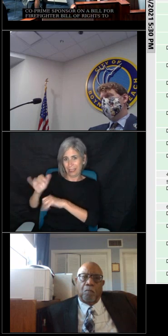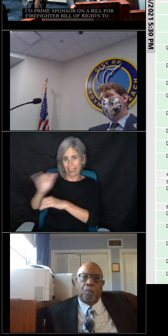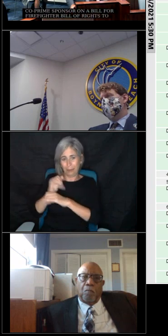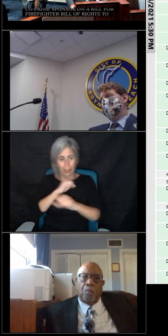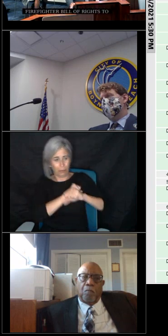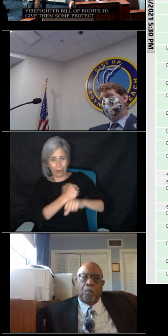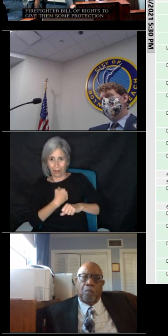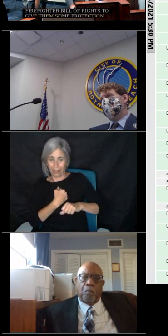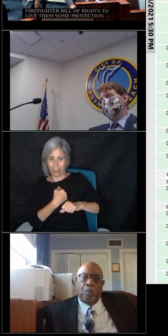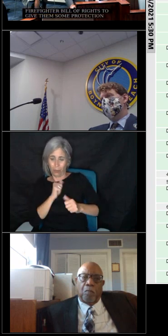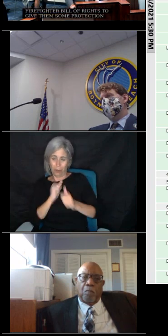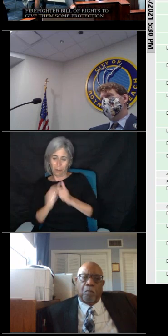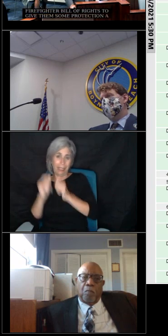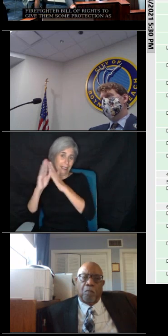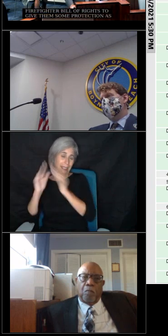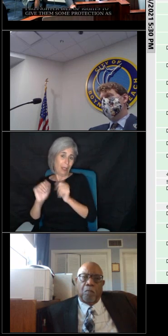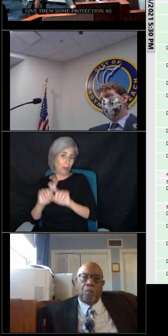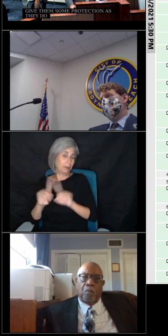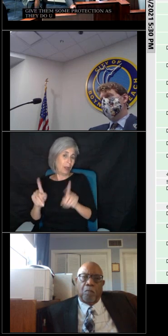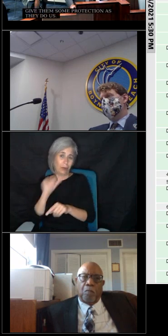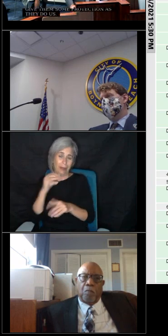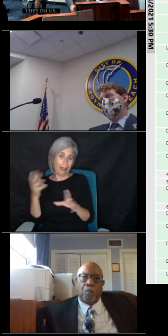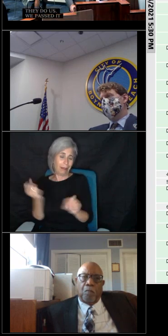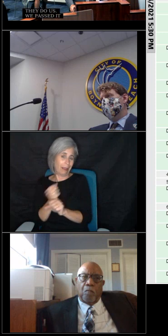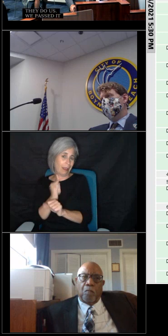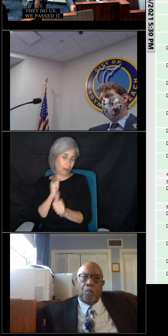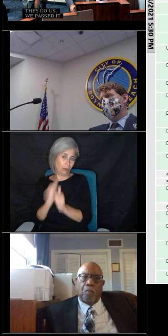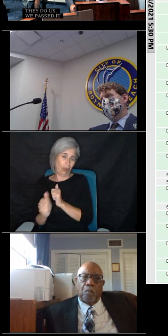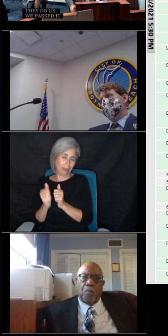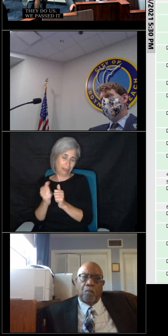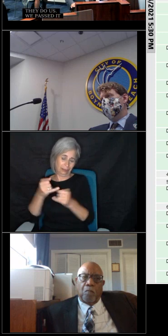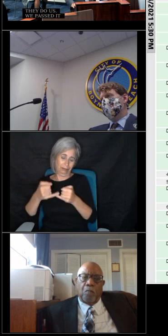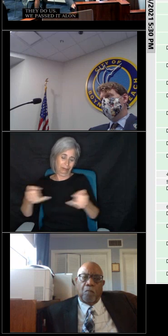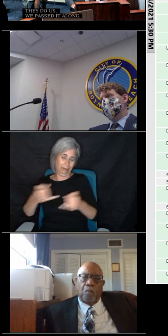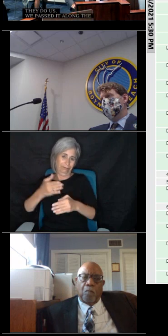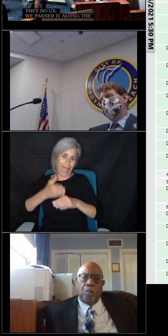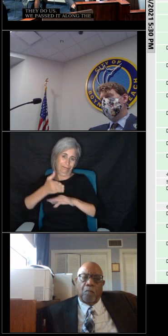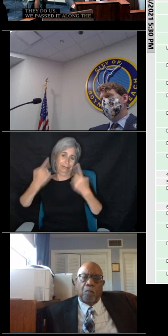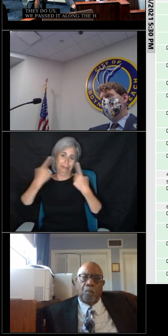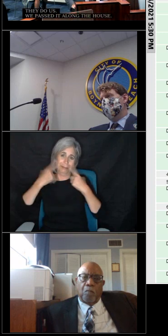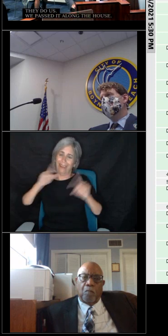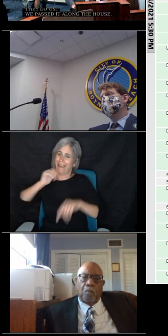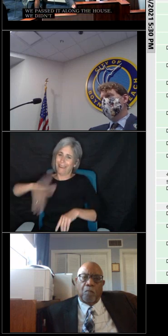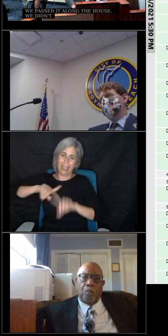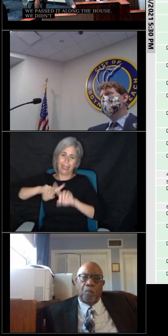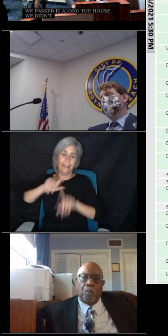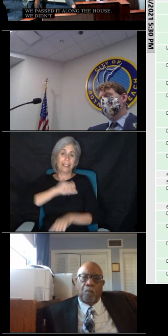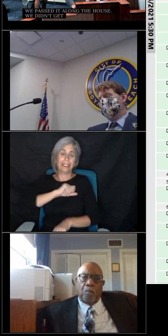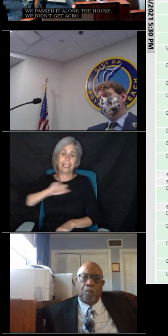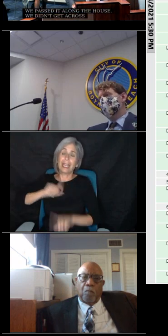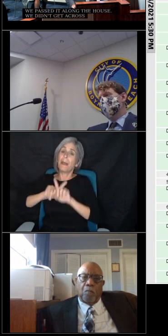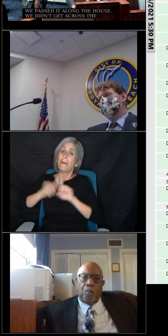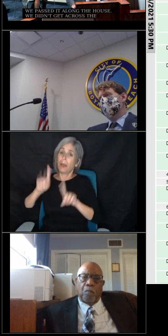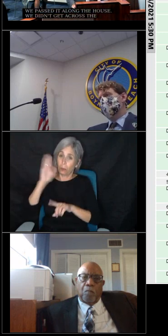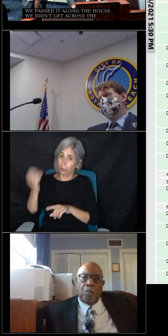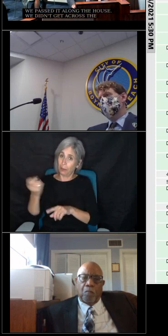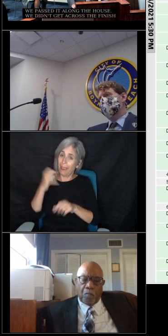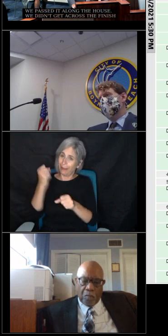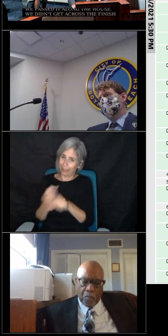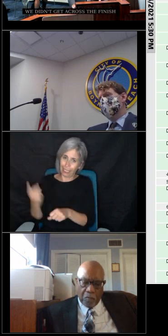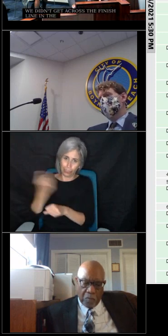along the House, but we didn't get it across the finish line in the Senate, but I can definitely tell you that will be back next